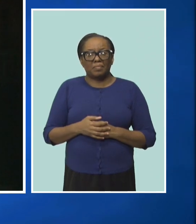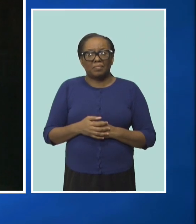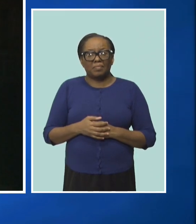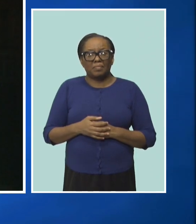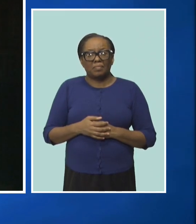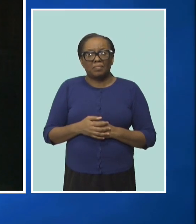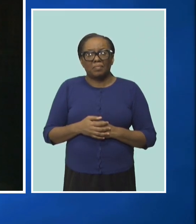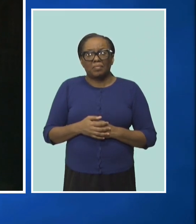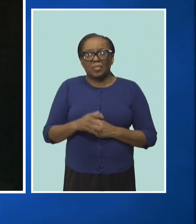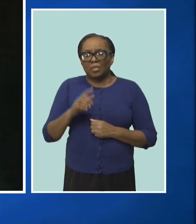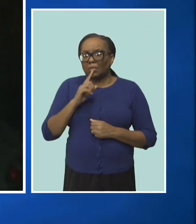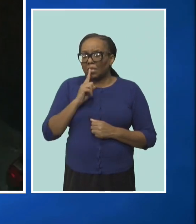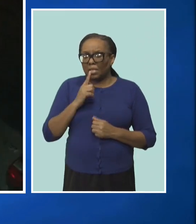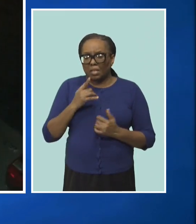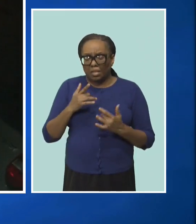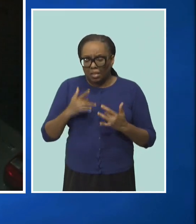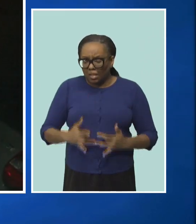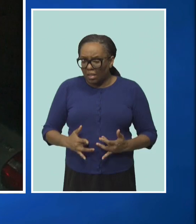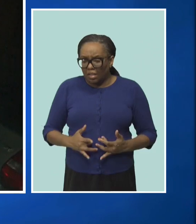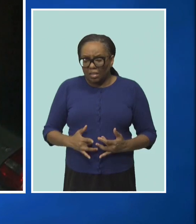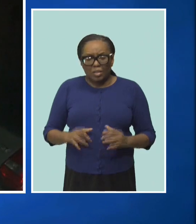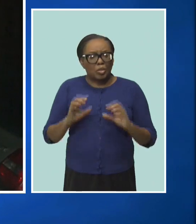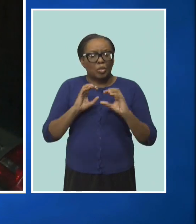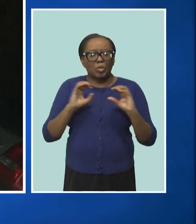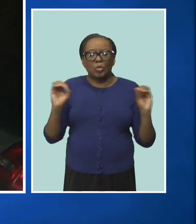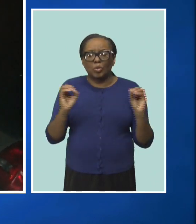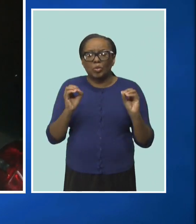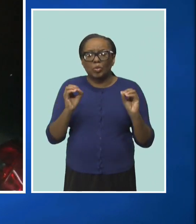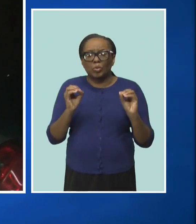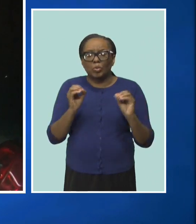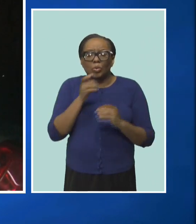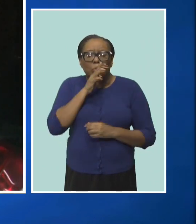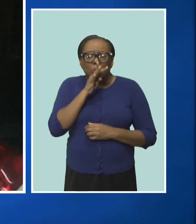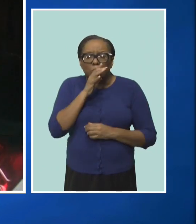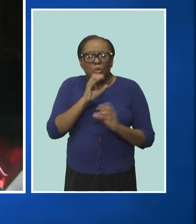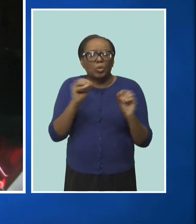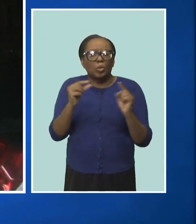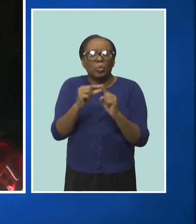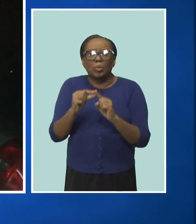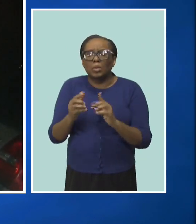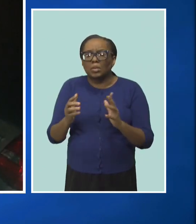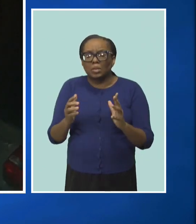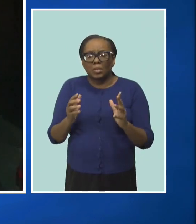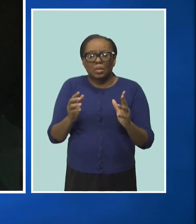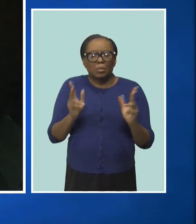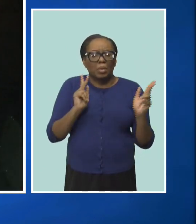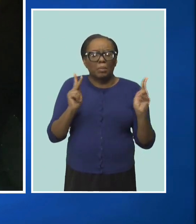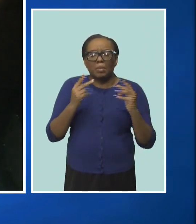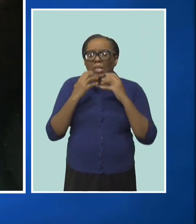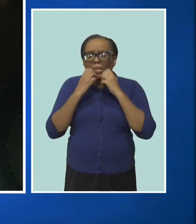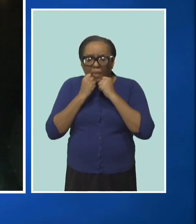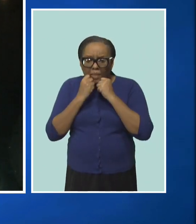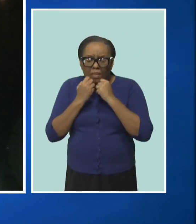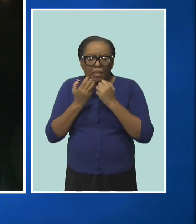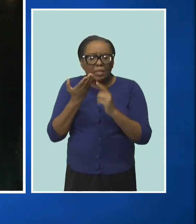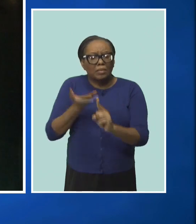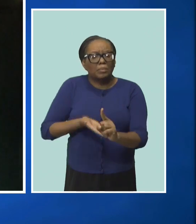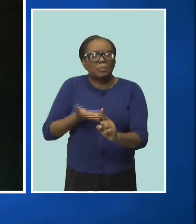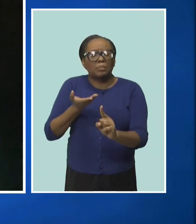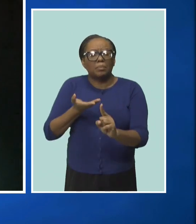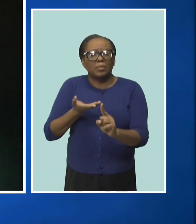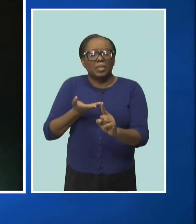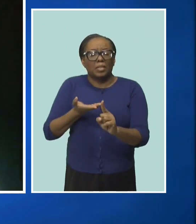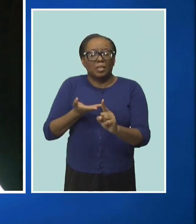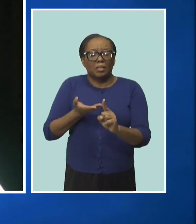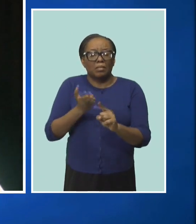we're kind of lost for words, but you can see from the support he has around here that he's a well-loved person in the area